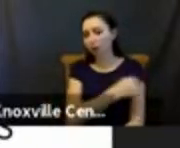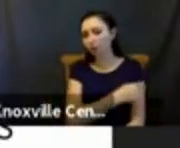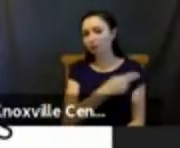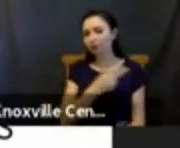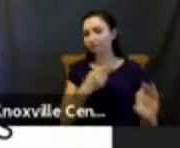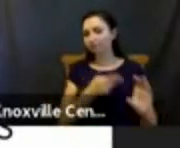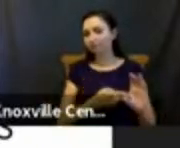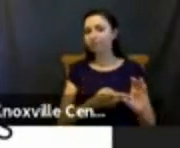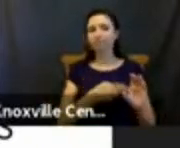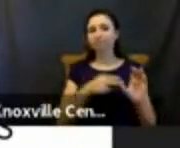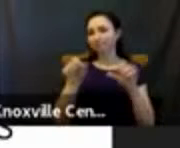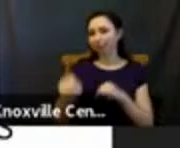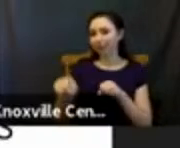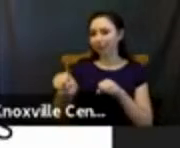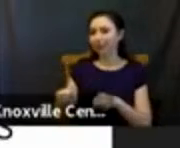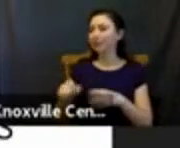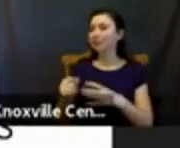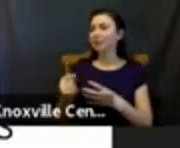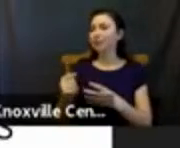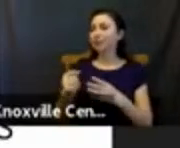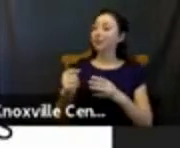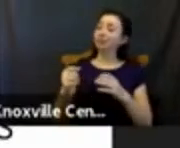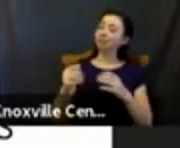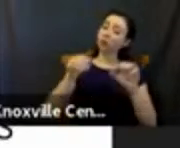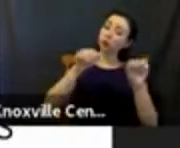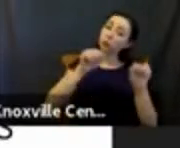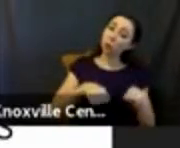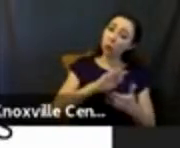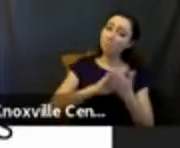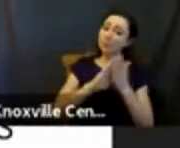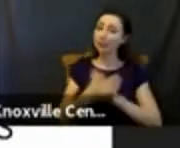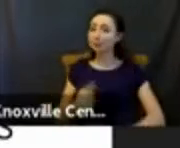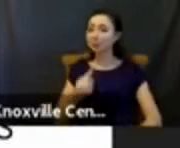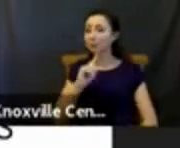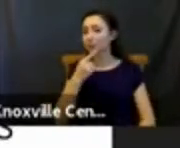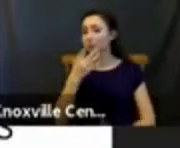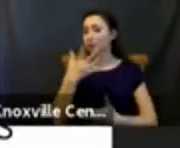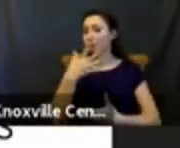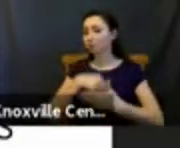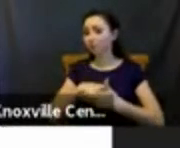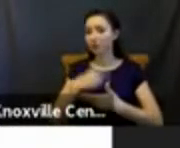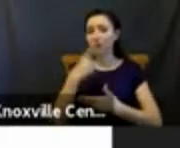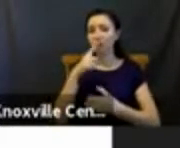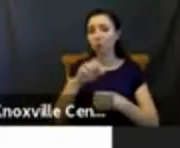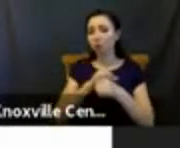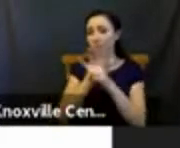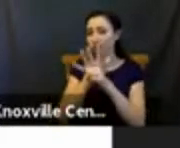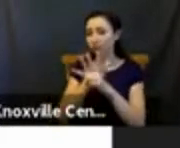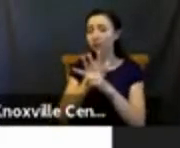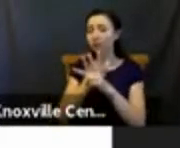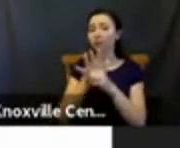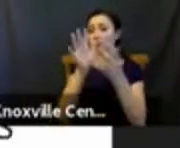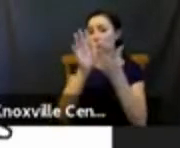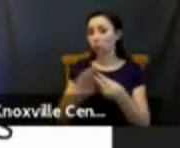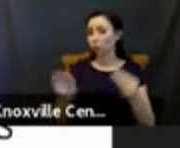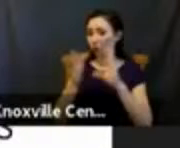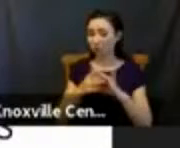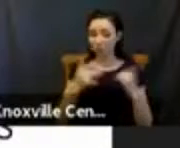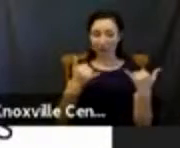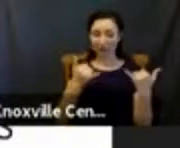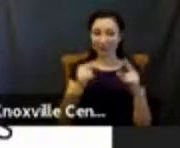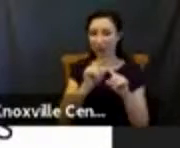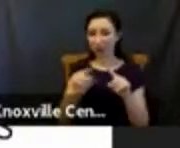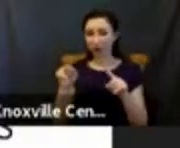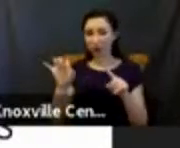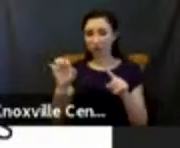capacity may or may not become a more significant part of the COVID-19 narrative between now and February. So